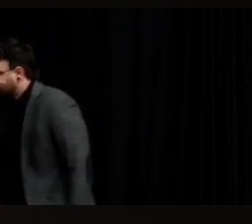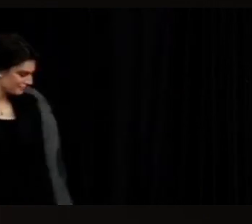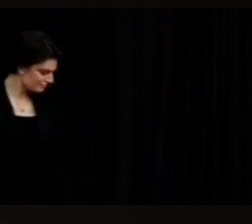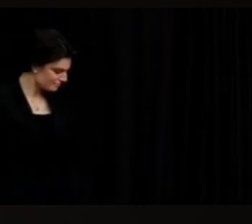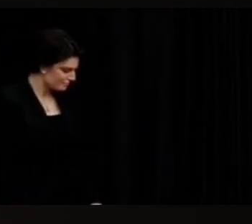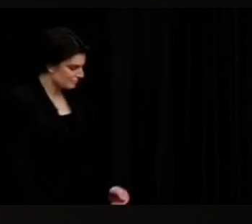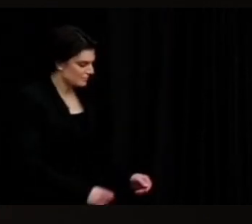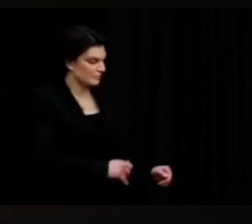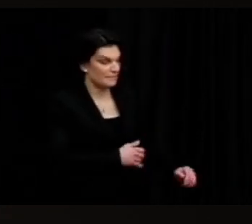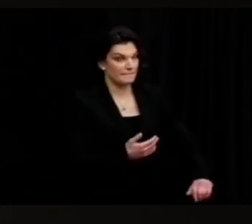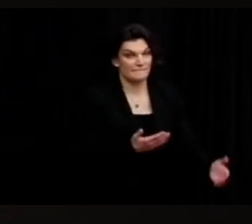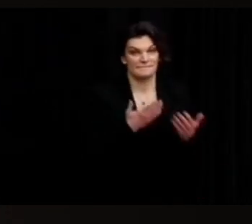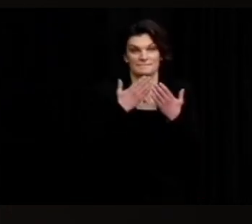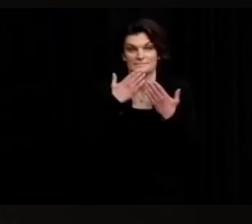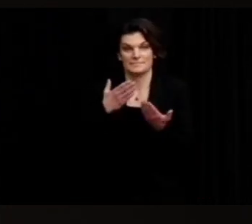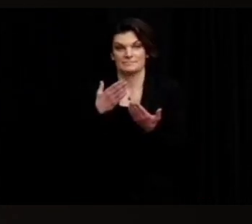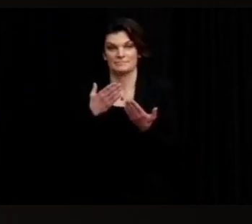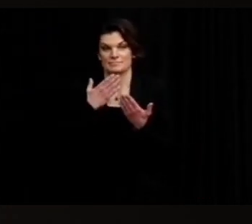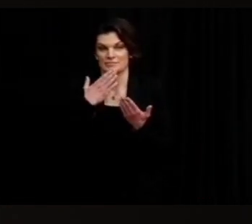Thank you, Casey.